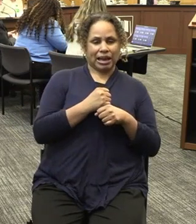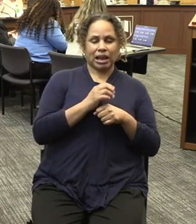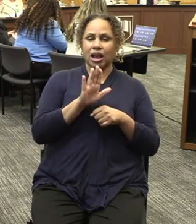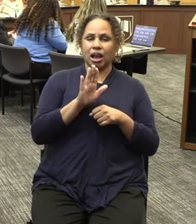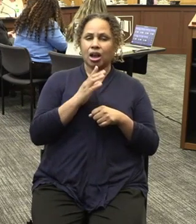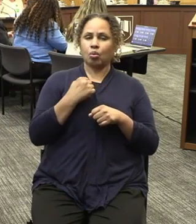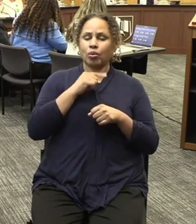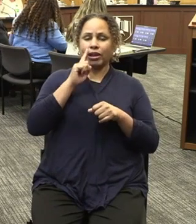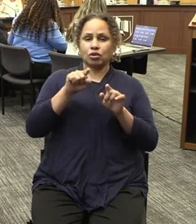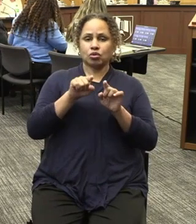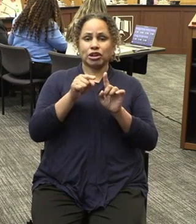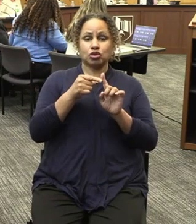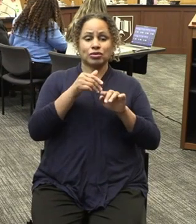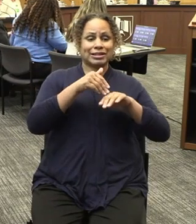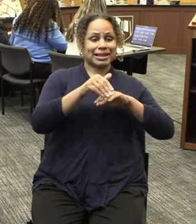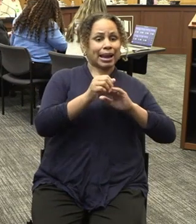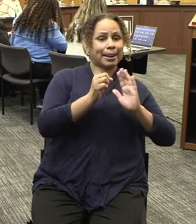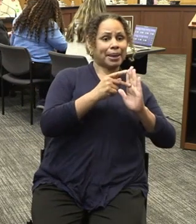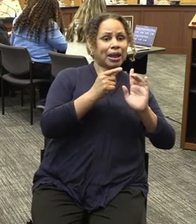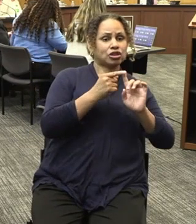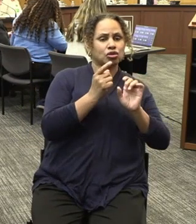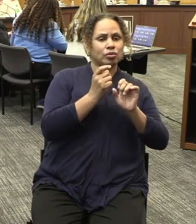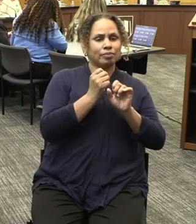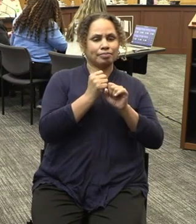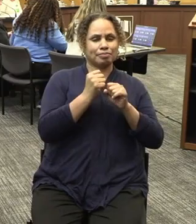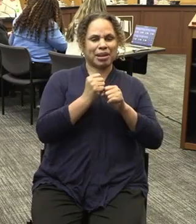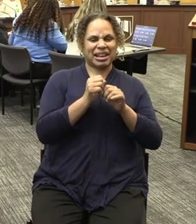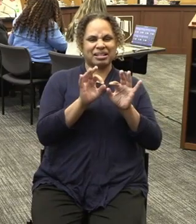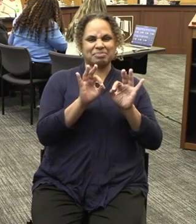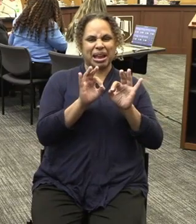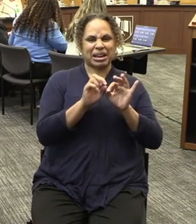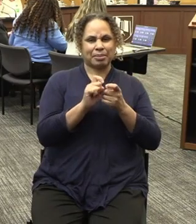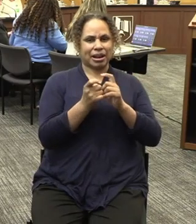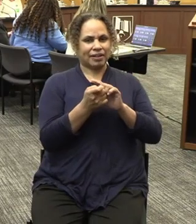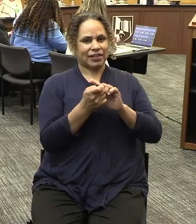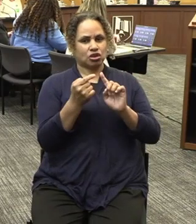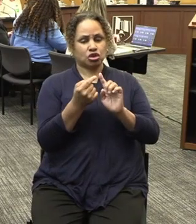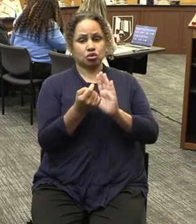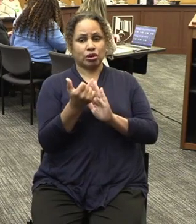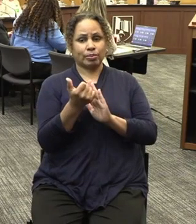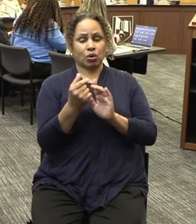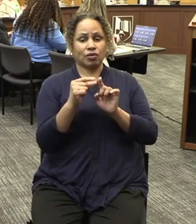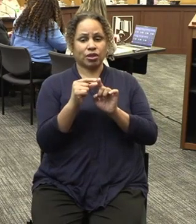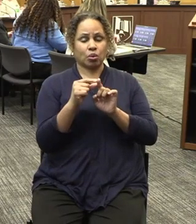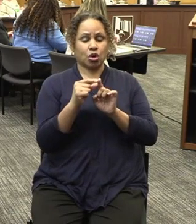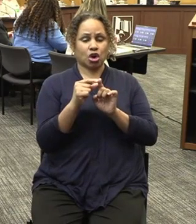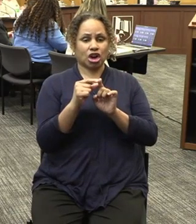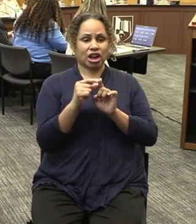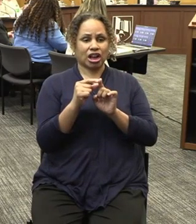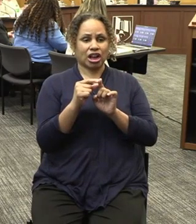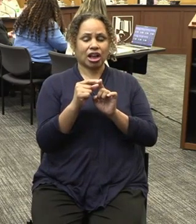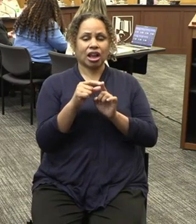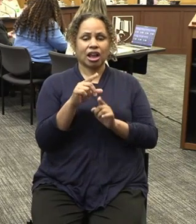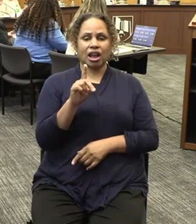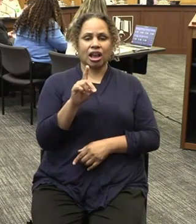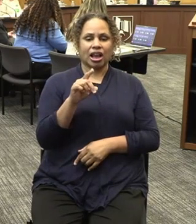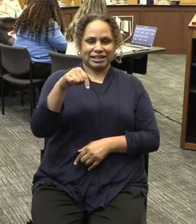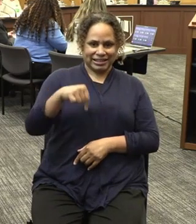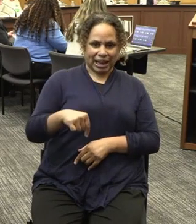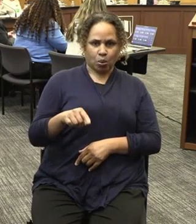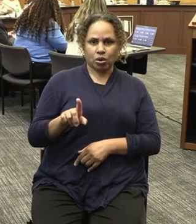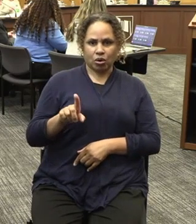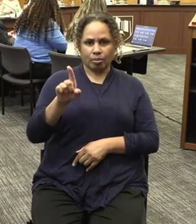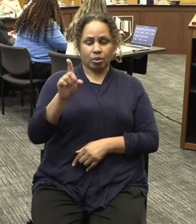agreed to send it back to make a minor modification to remove the word downward or upward, so that way